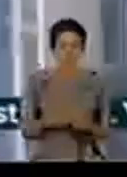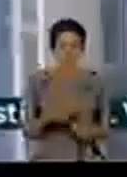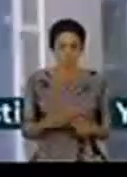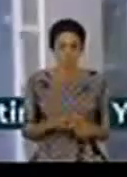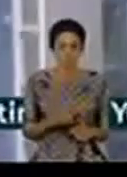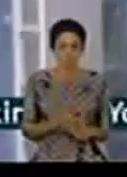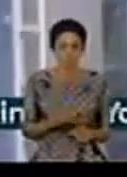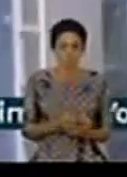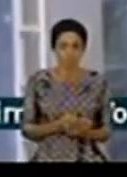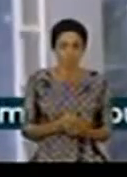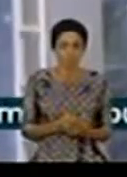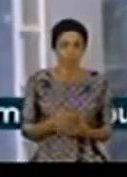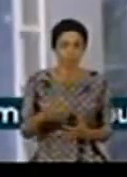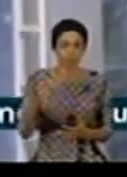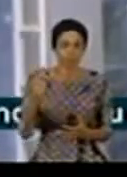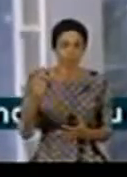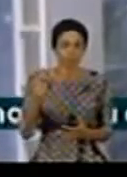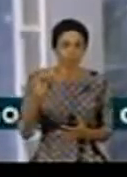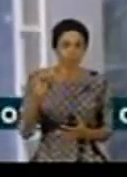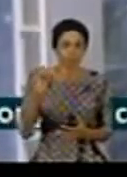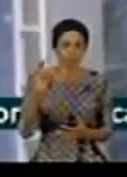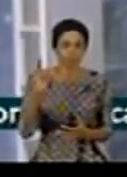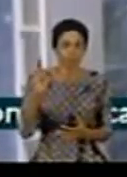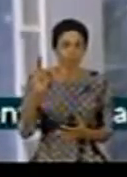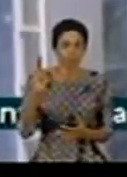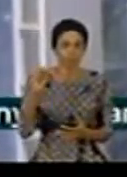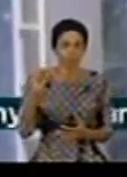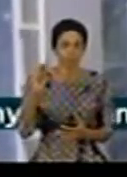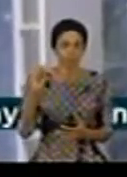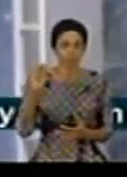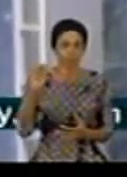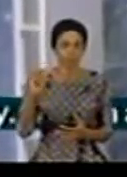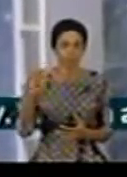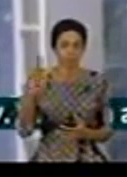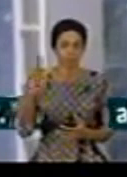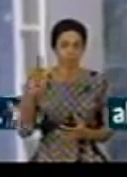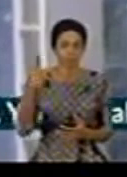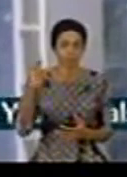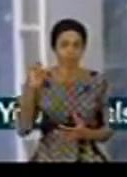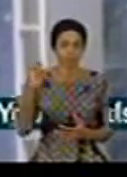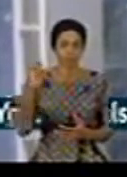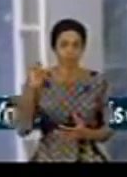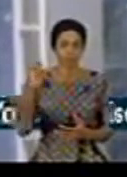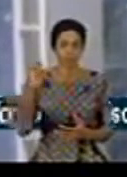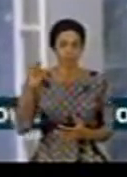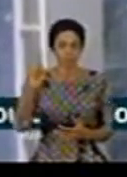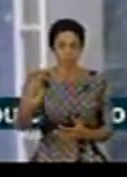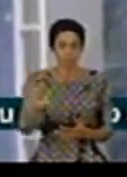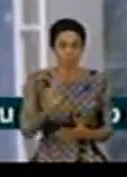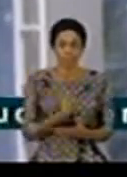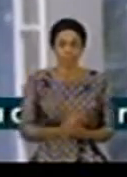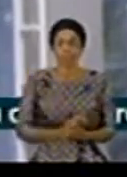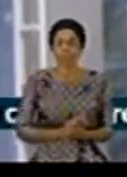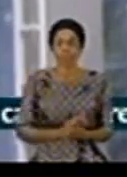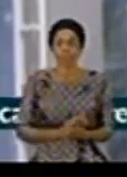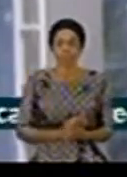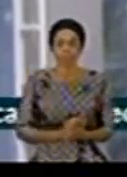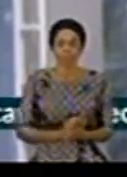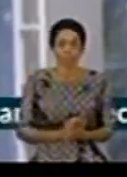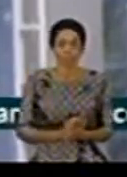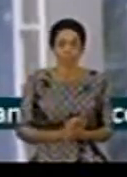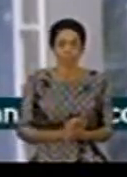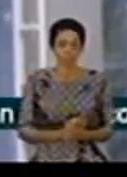Uebe Sonibes Bariko from Bionu, Banga district. I'm a